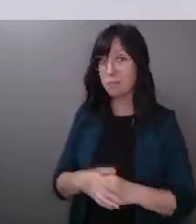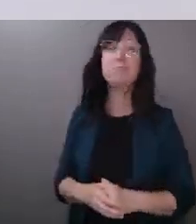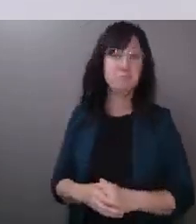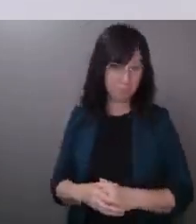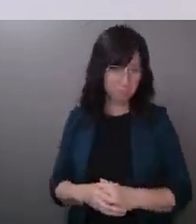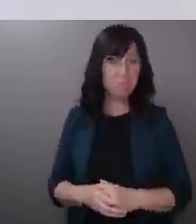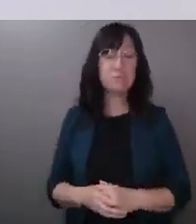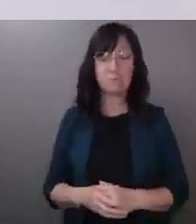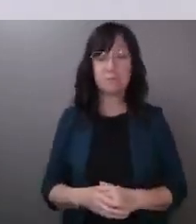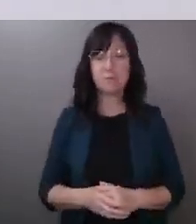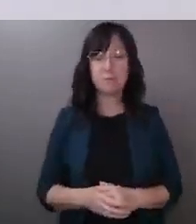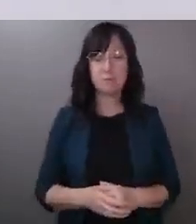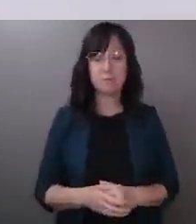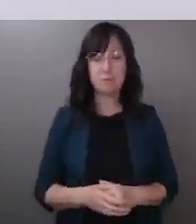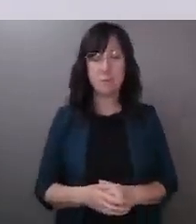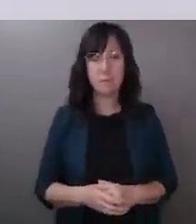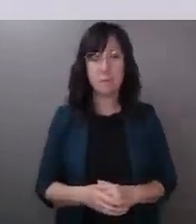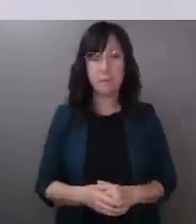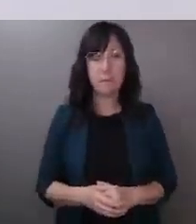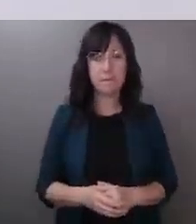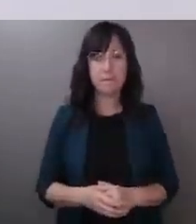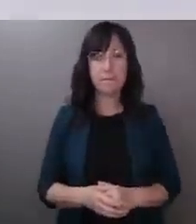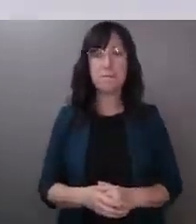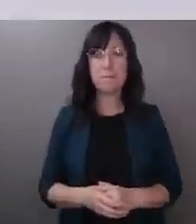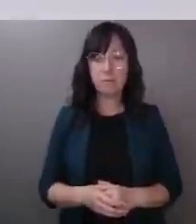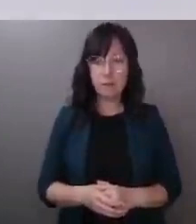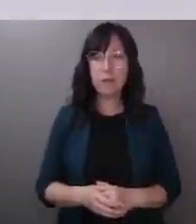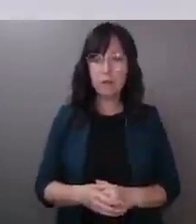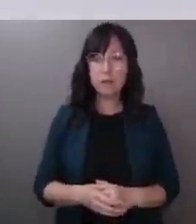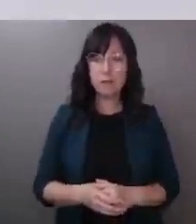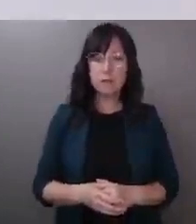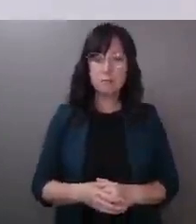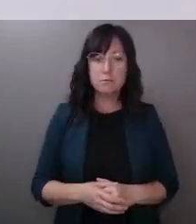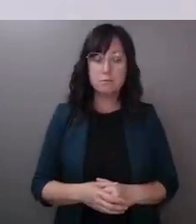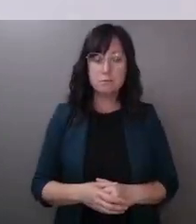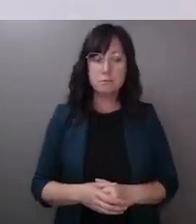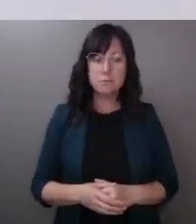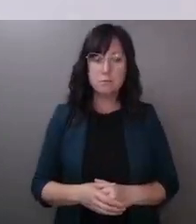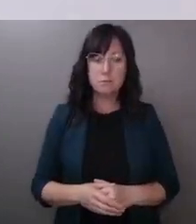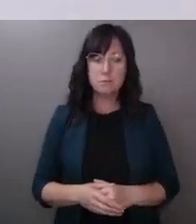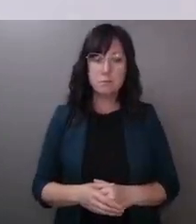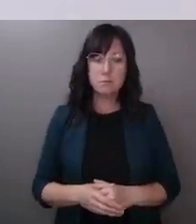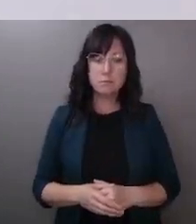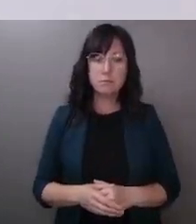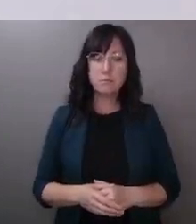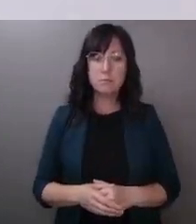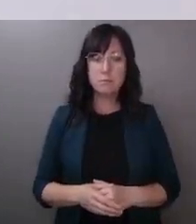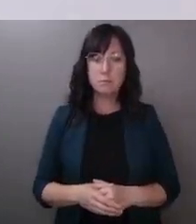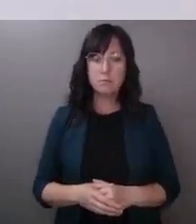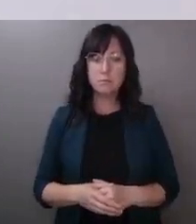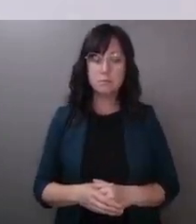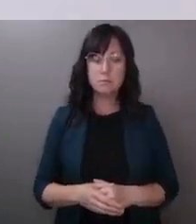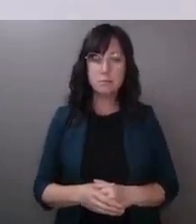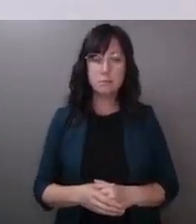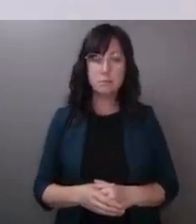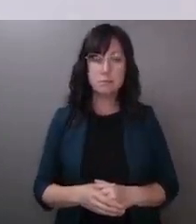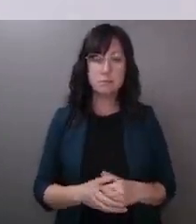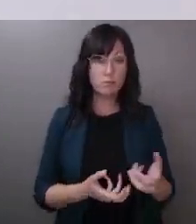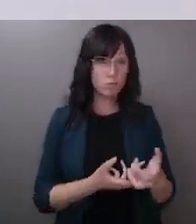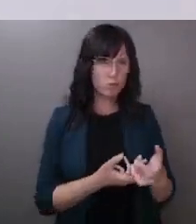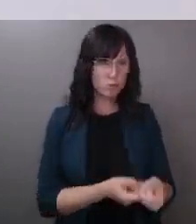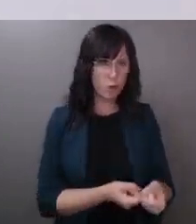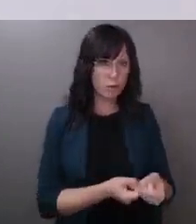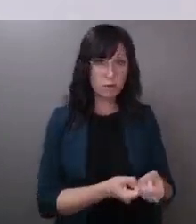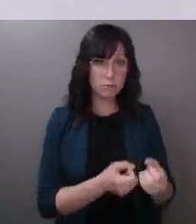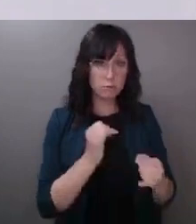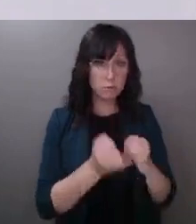je pense que In la French, Mayor, well, I think that trust in the system will be something that will come